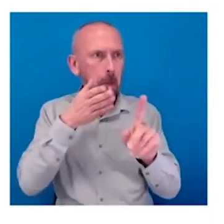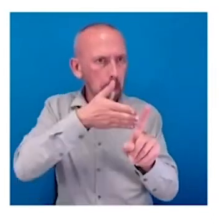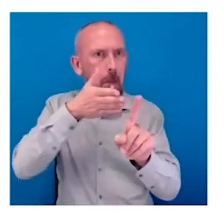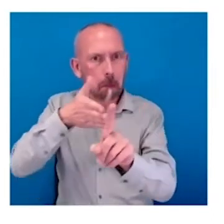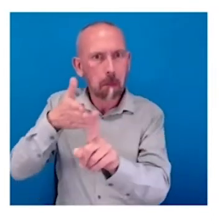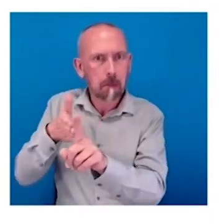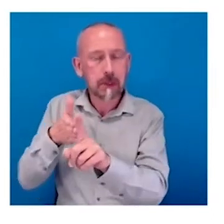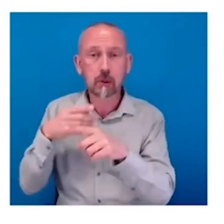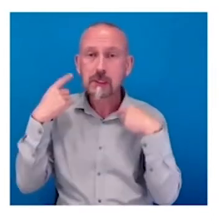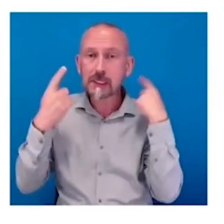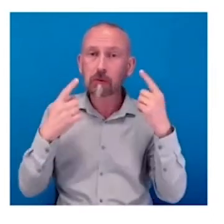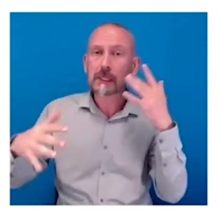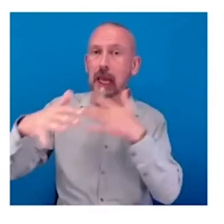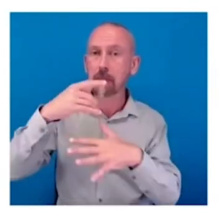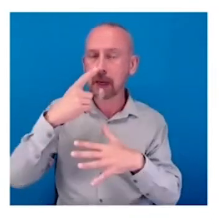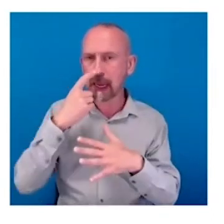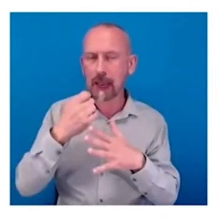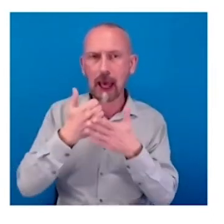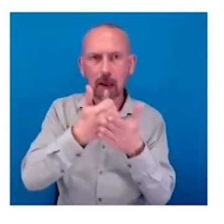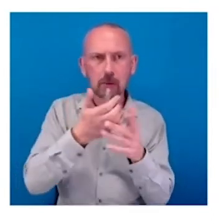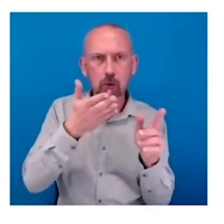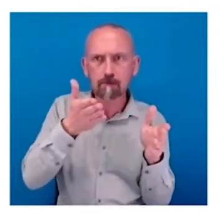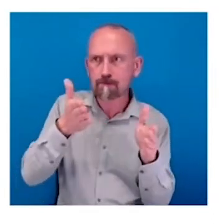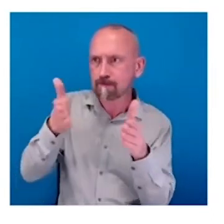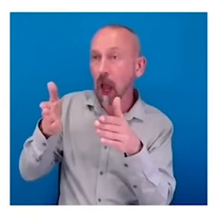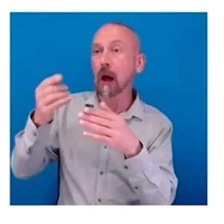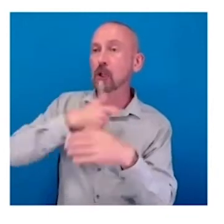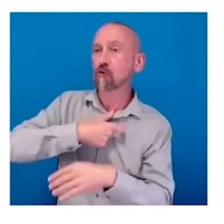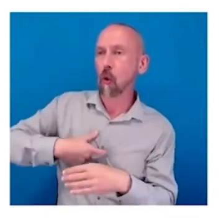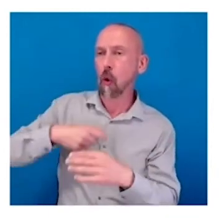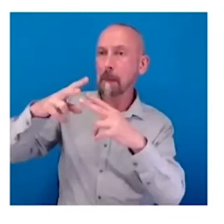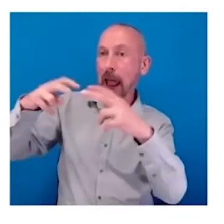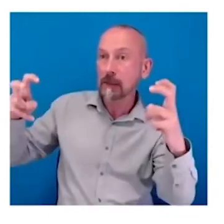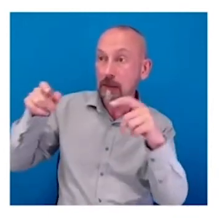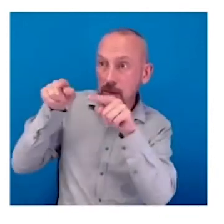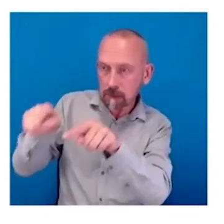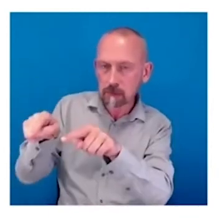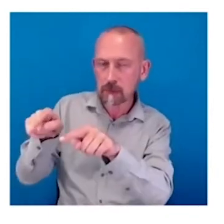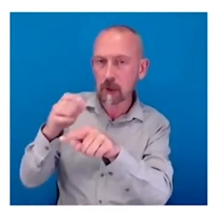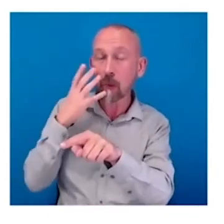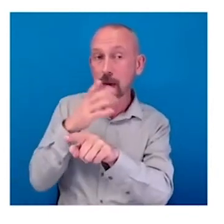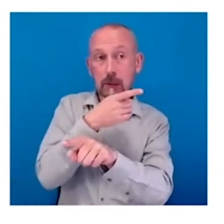them towards where the royal palace is, and once they're there and they're facing in the right direction, we